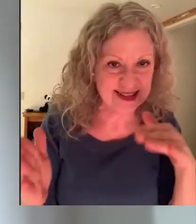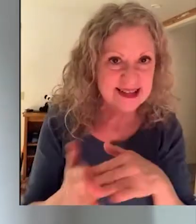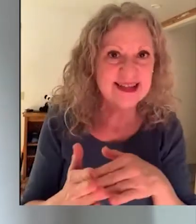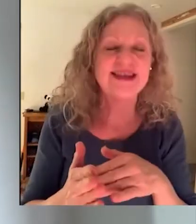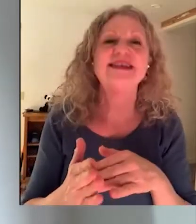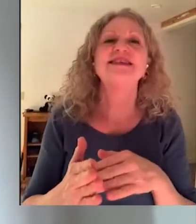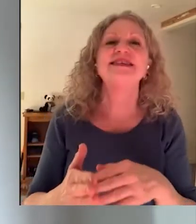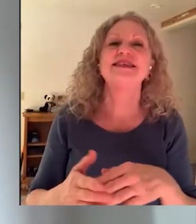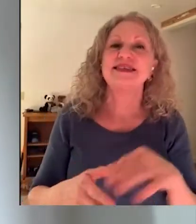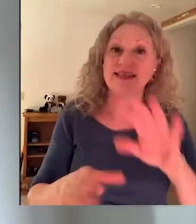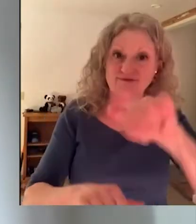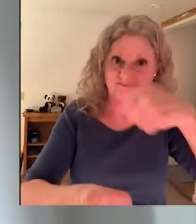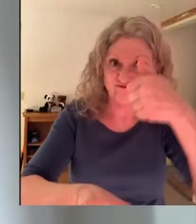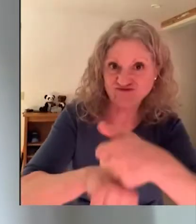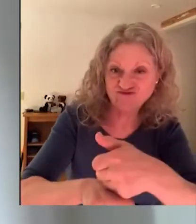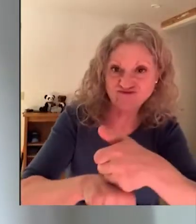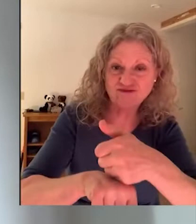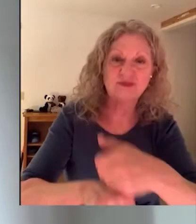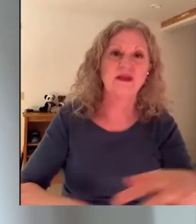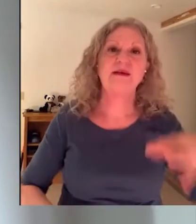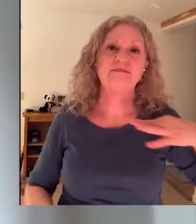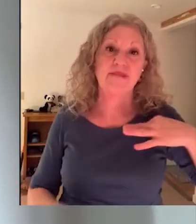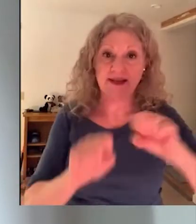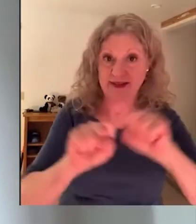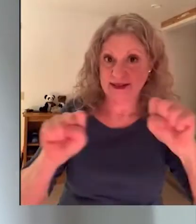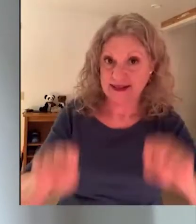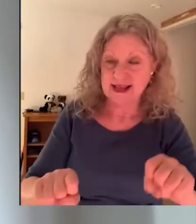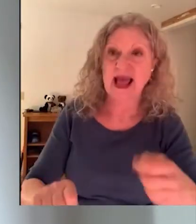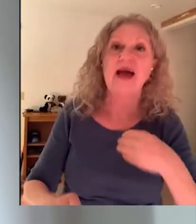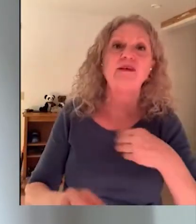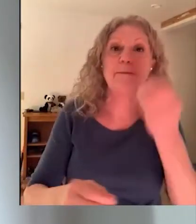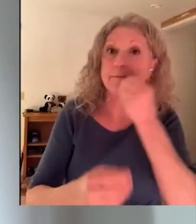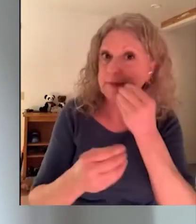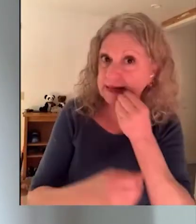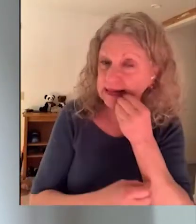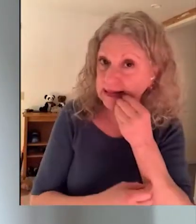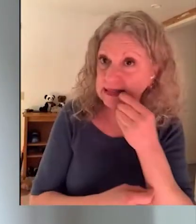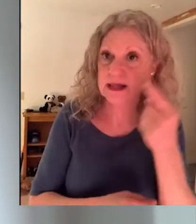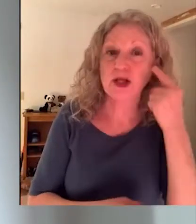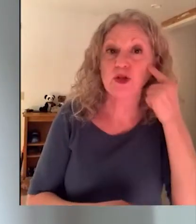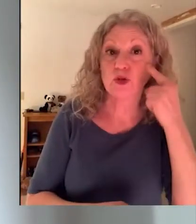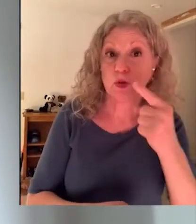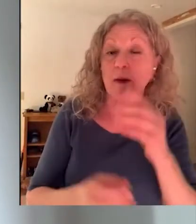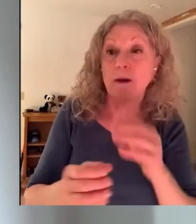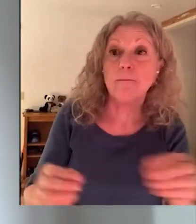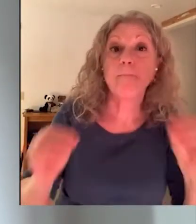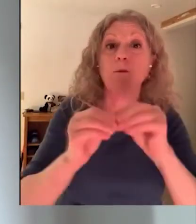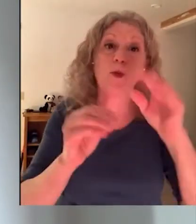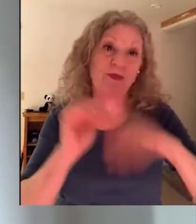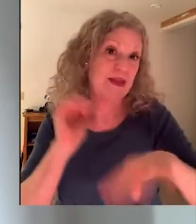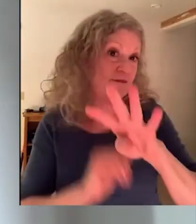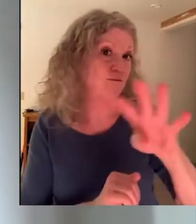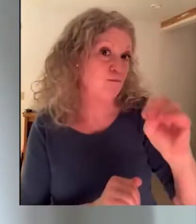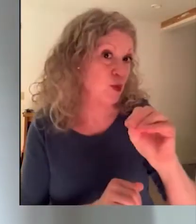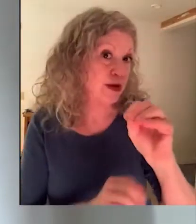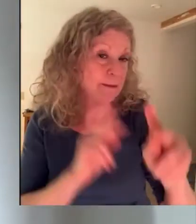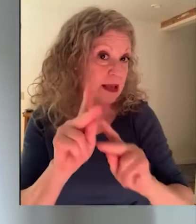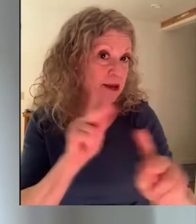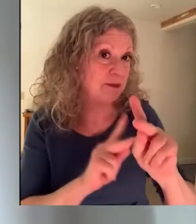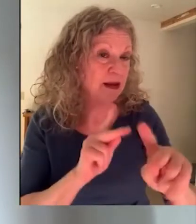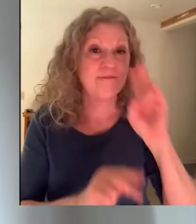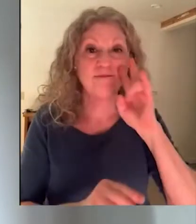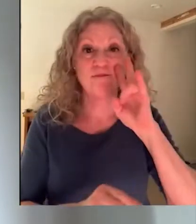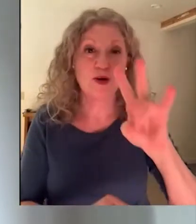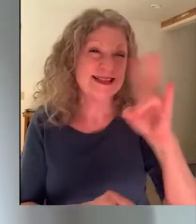volunteer system that provided meals to over 40 people 7 days a week for 11